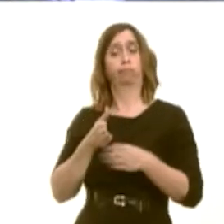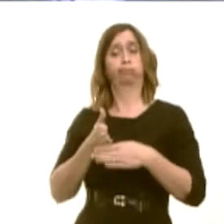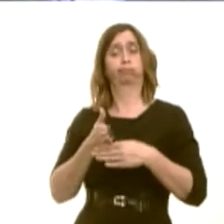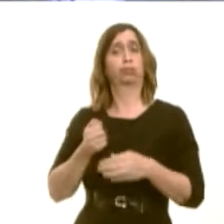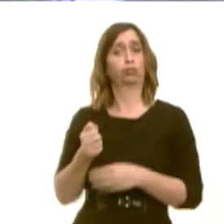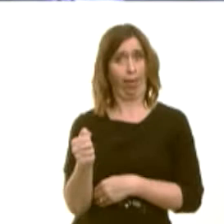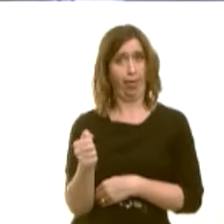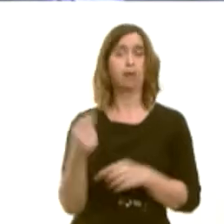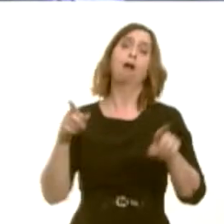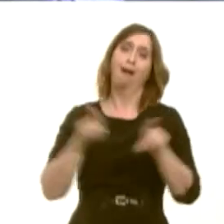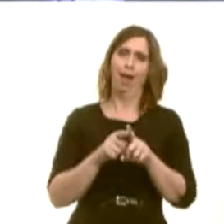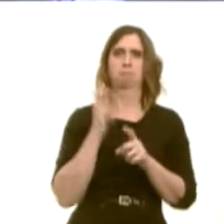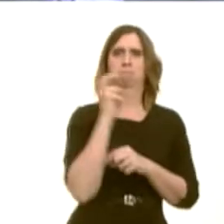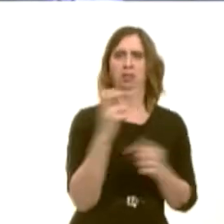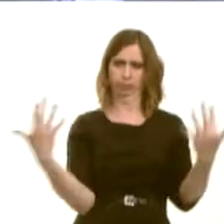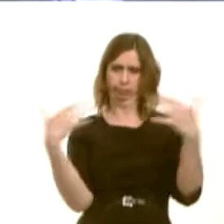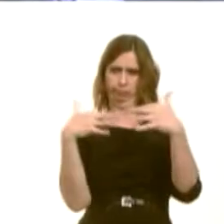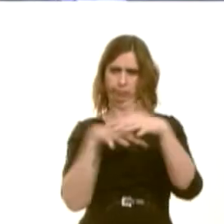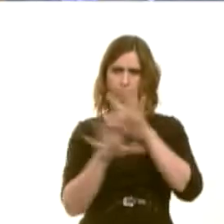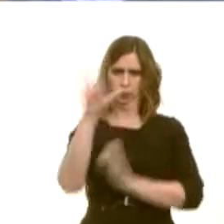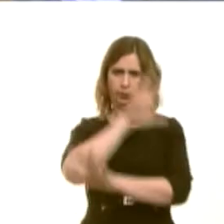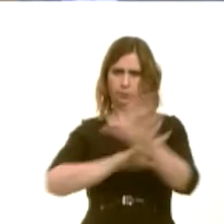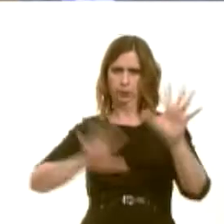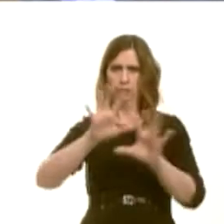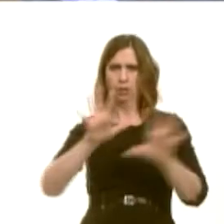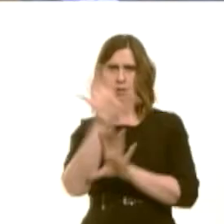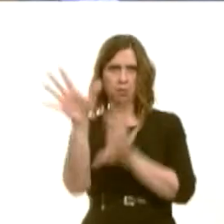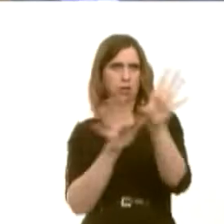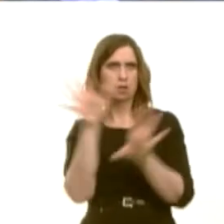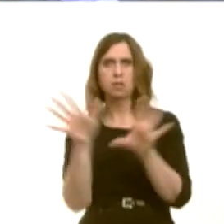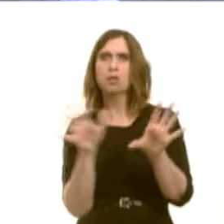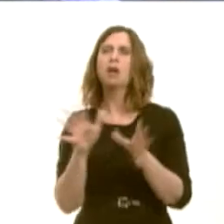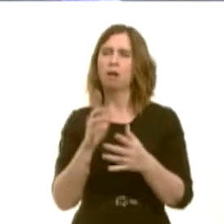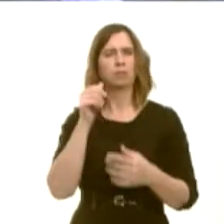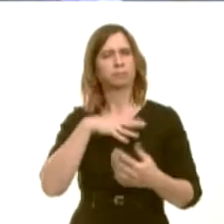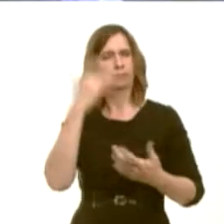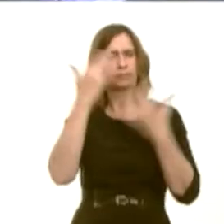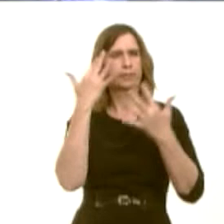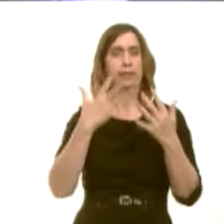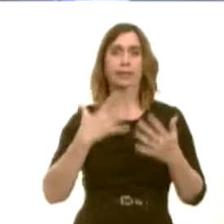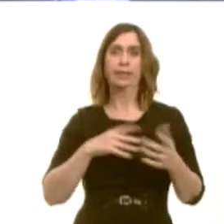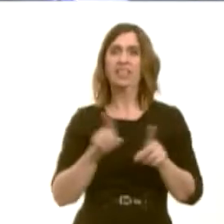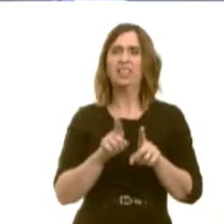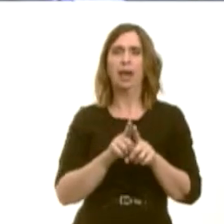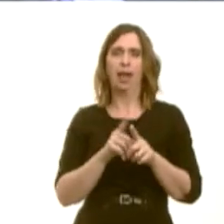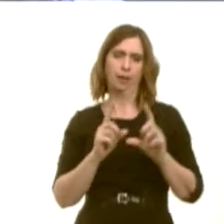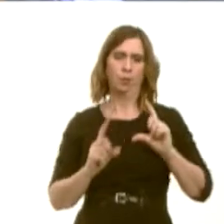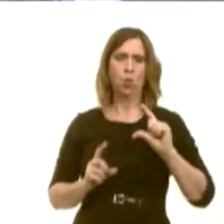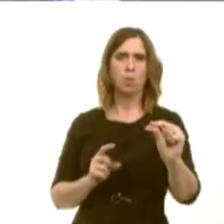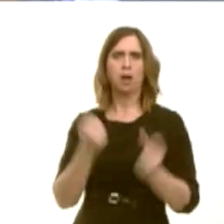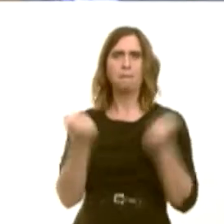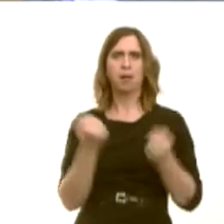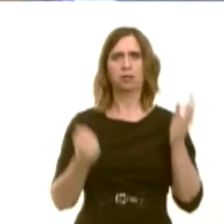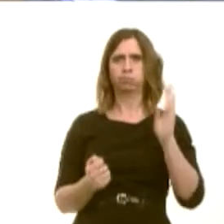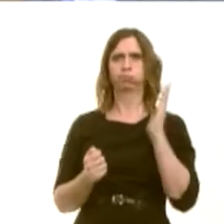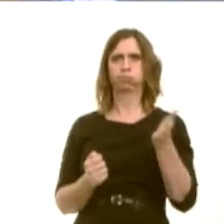that is something that we are examining, particularly in terms of the possibilities of bus rapid transit corridors, and, of course, the